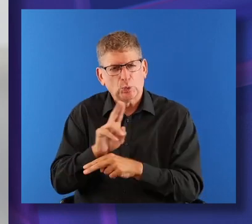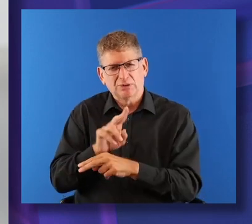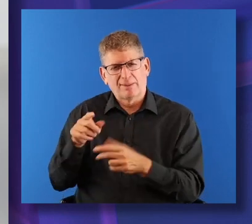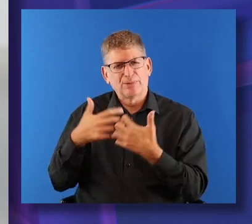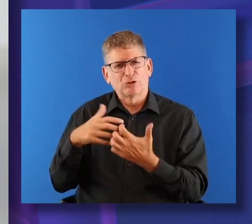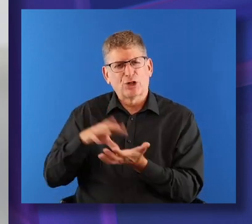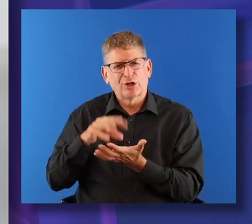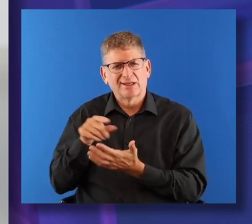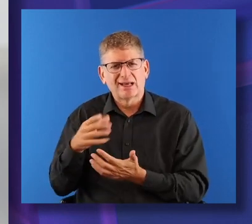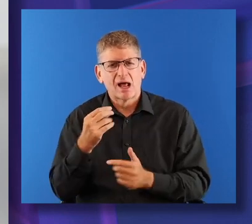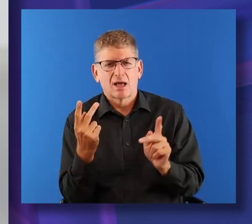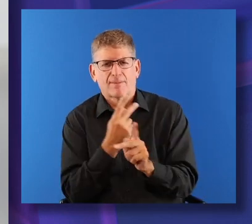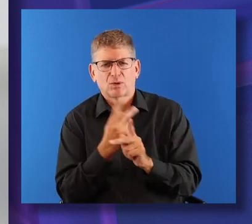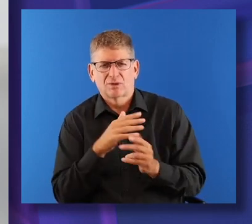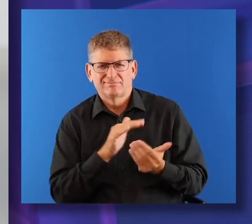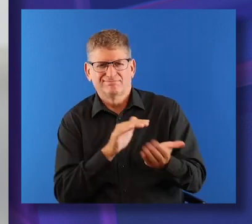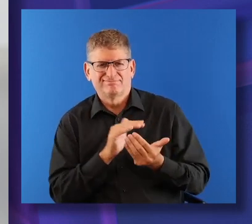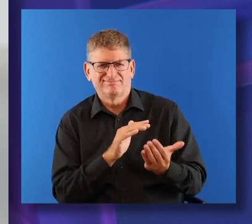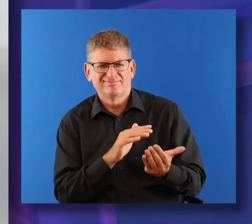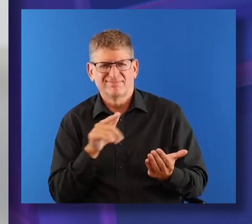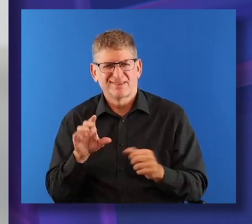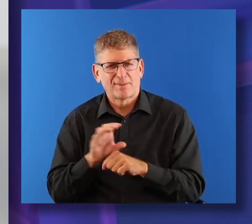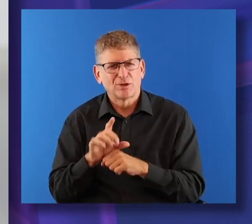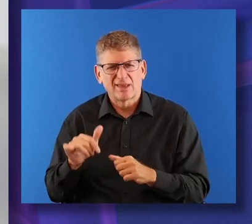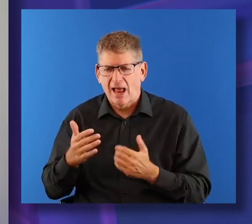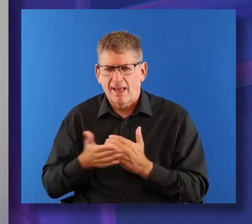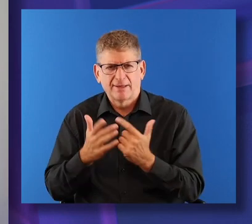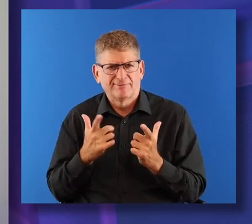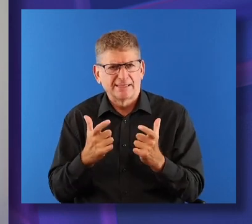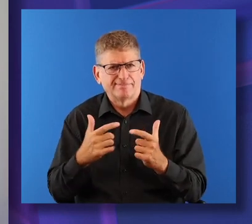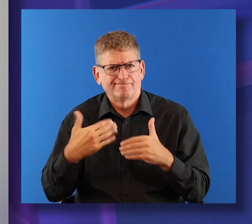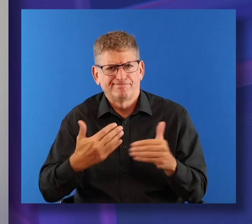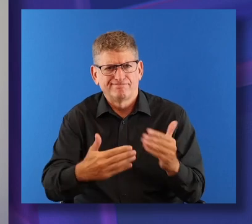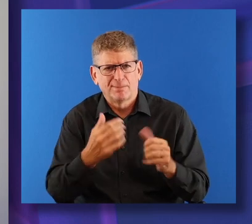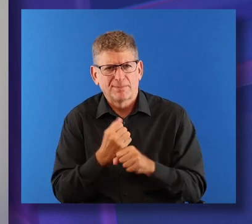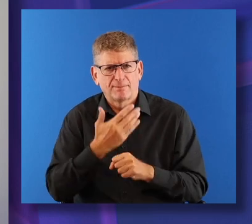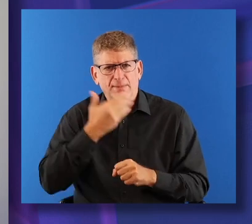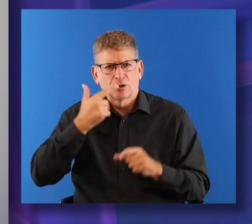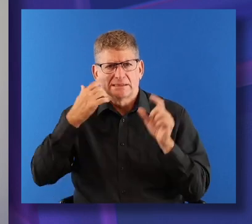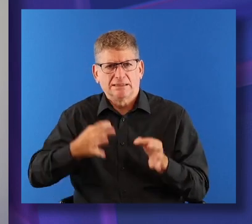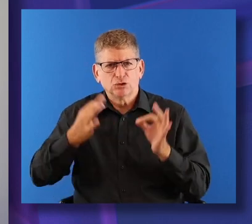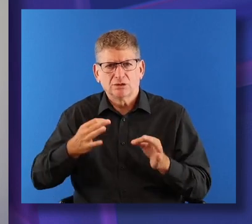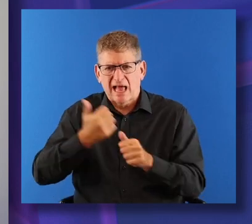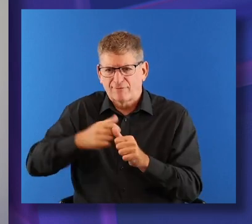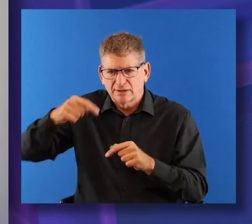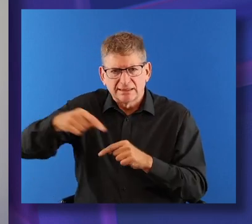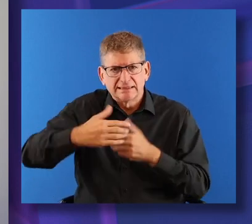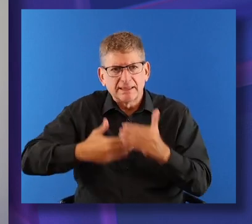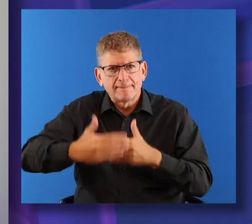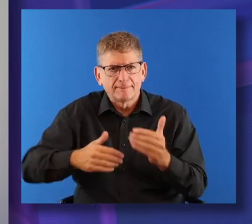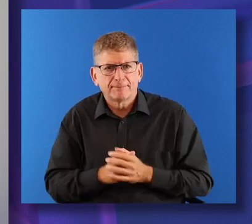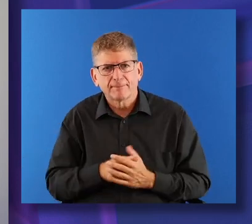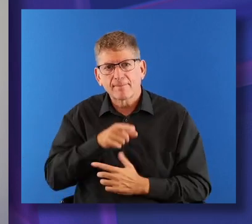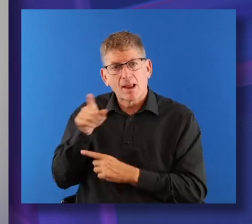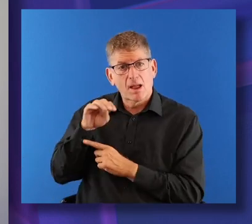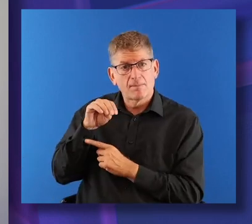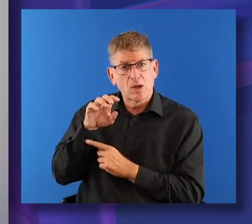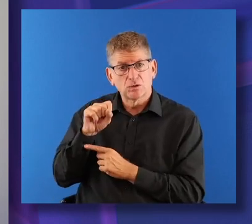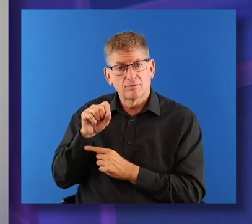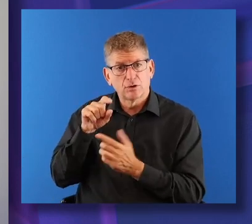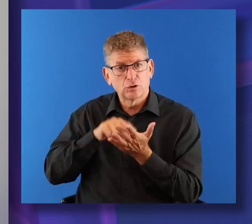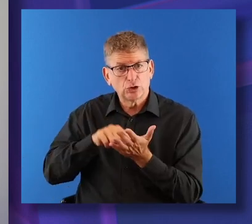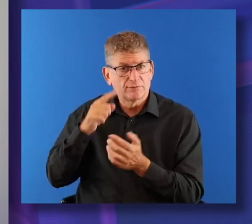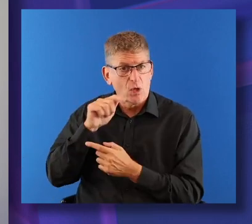accelerate and make better decisions in every step of the pipeline. At Microsoft Research AI for Science, we're working in collaboration